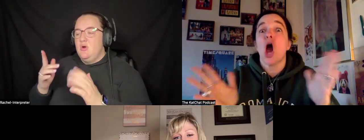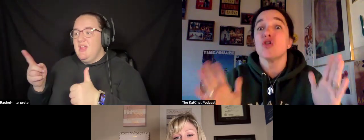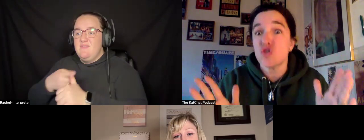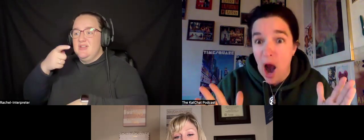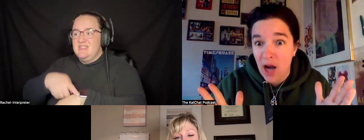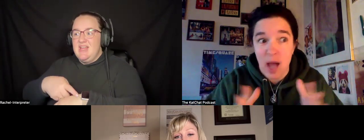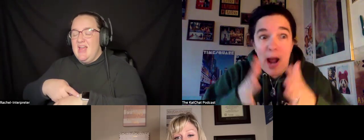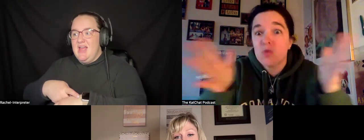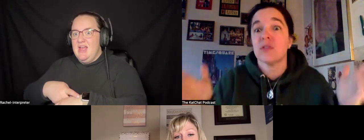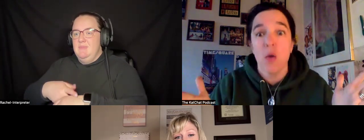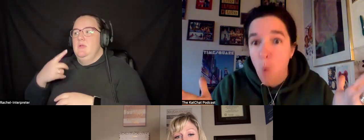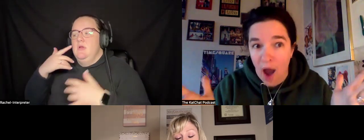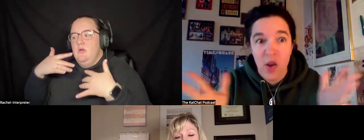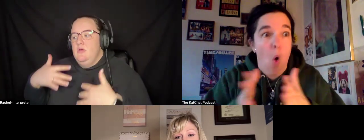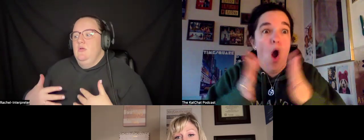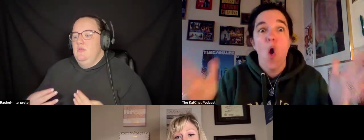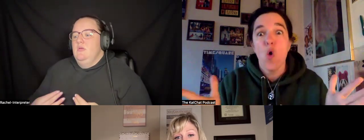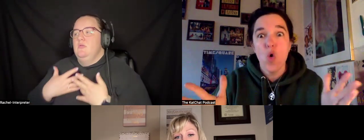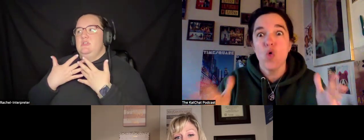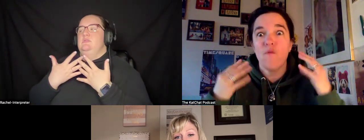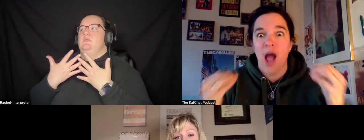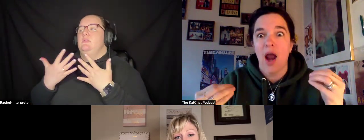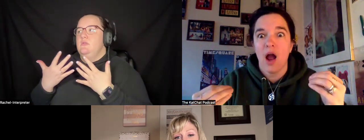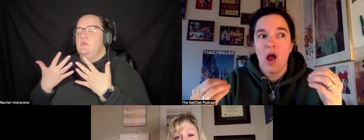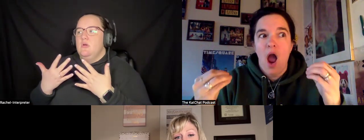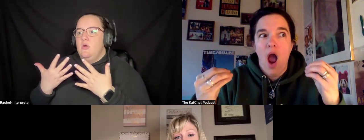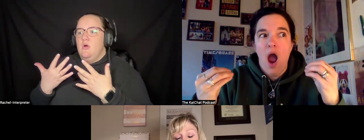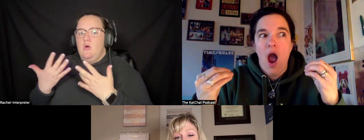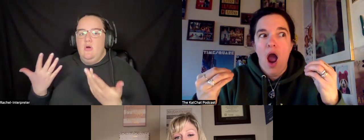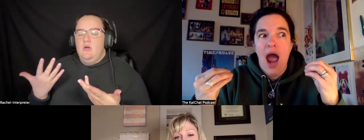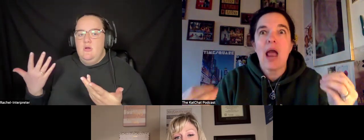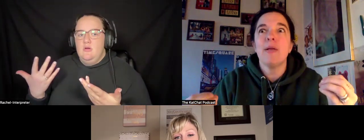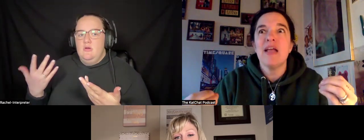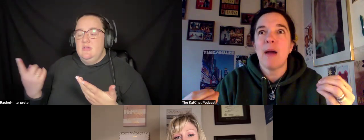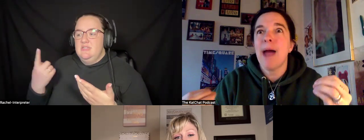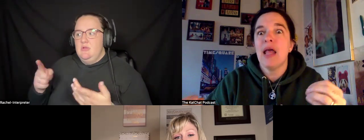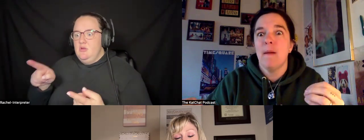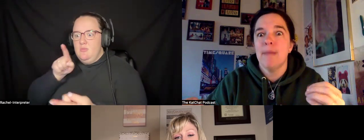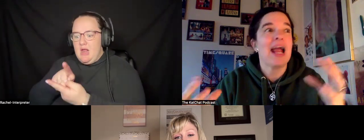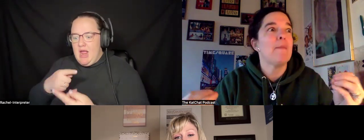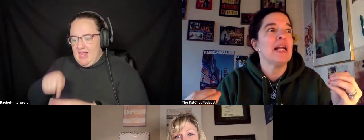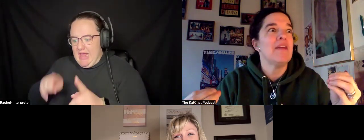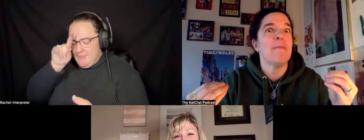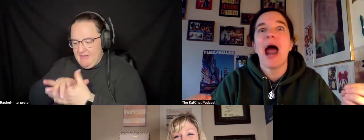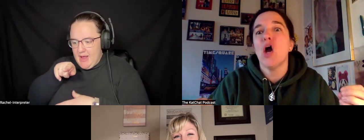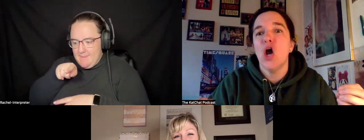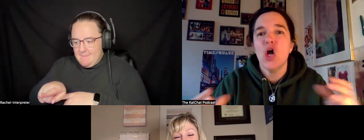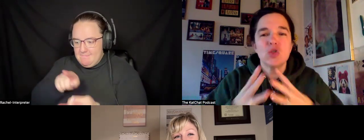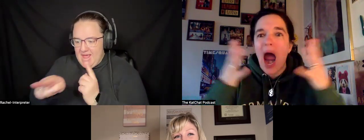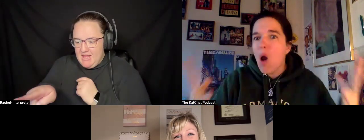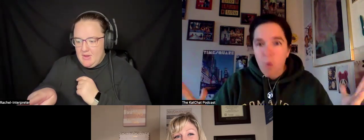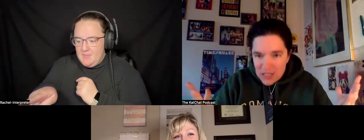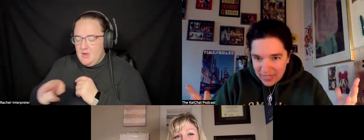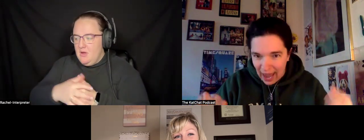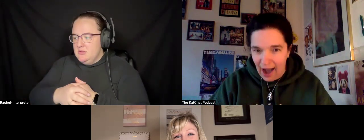being starstruck about someone or who you like. I can't believe I met him. I can't believe I met her.